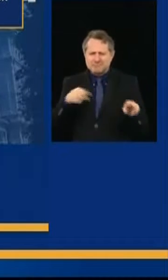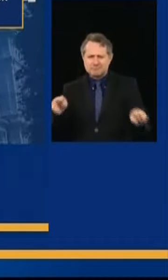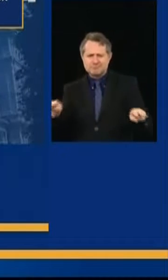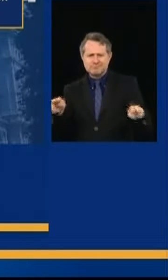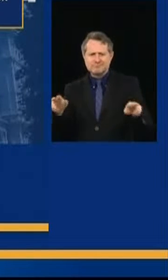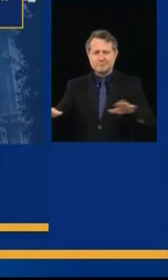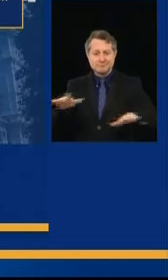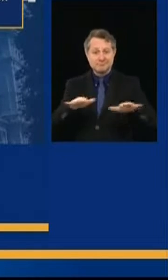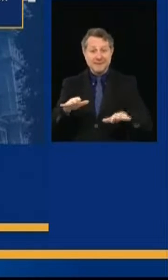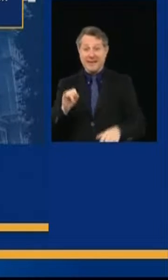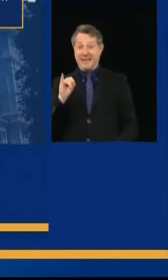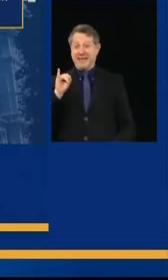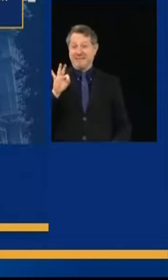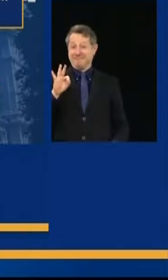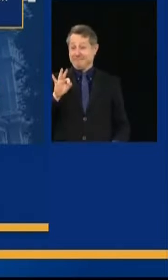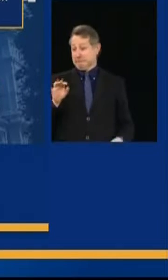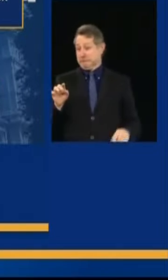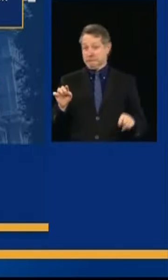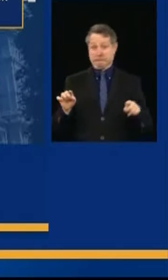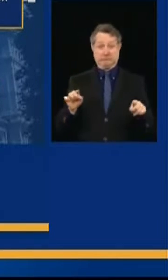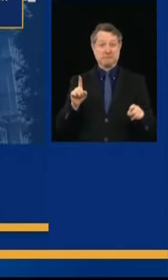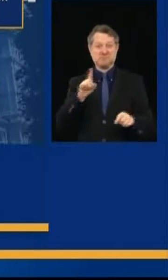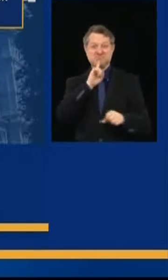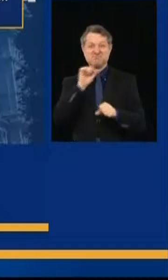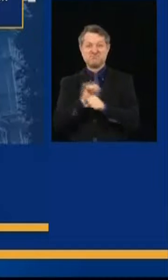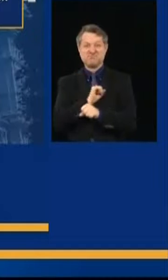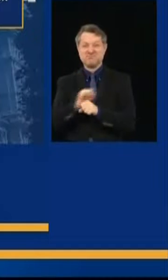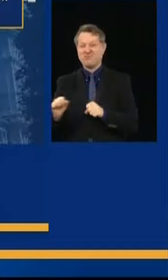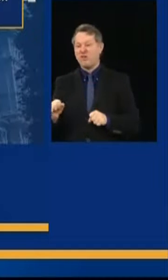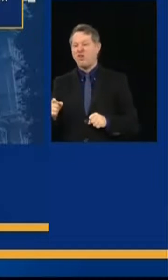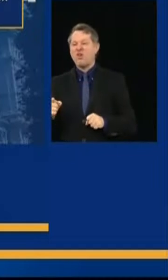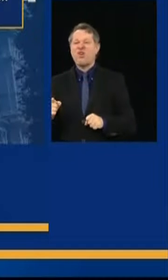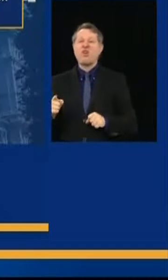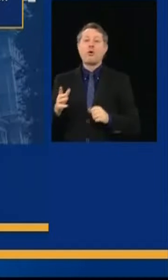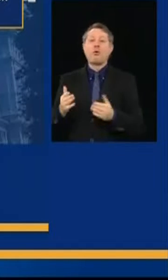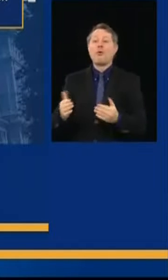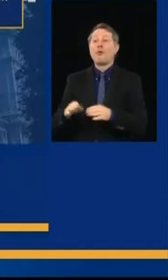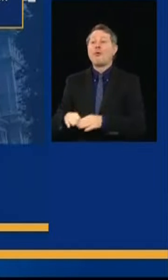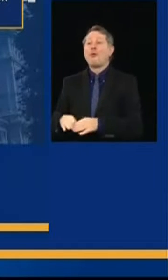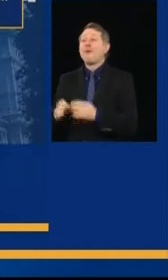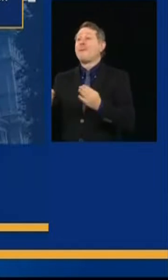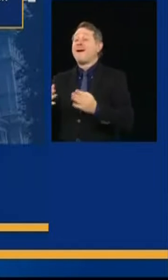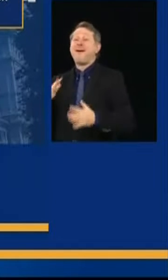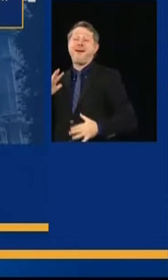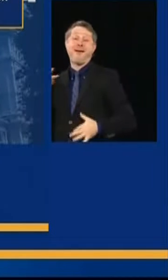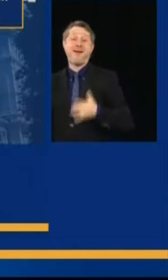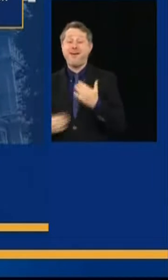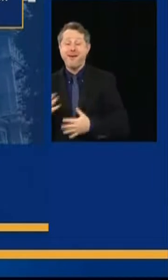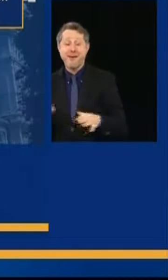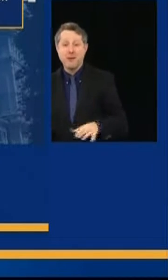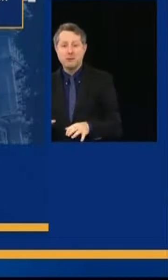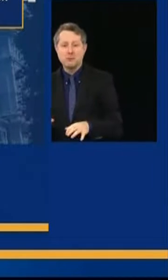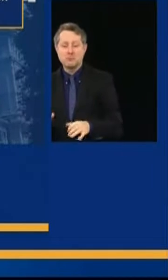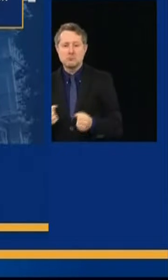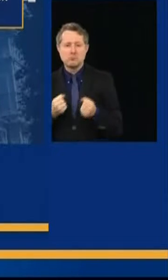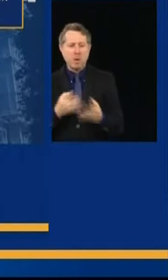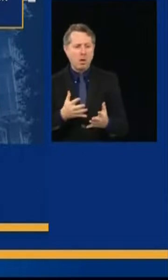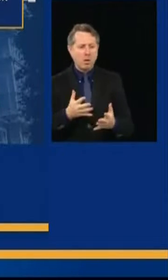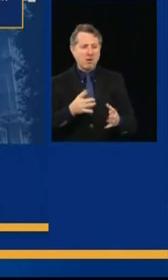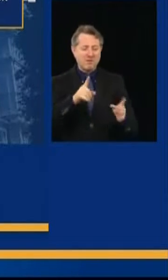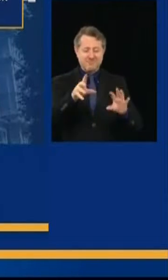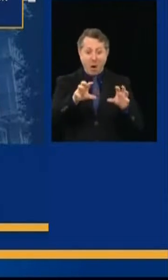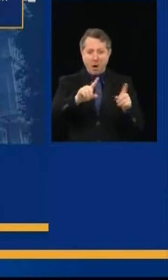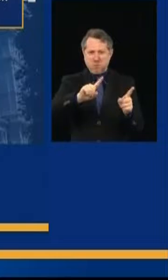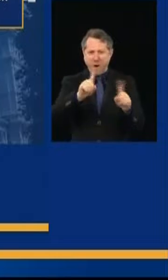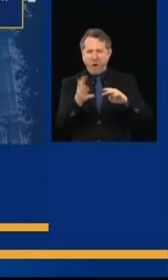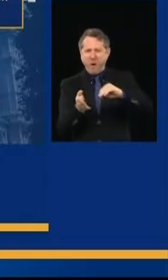is increasing to a level that is increasing the rate of transmission, and